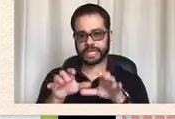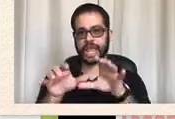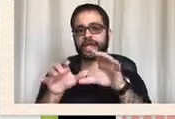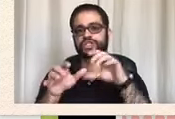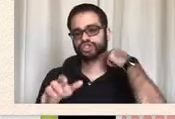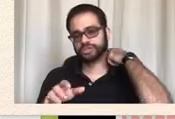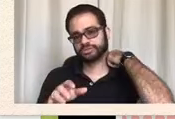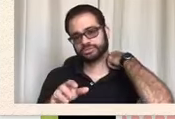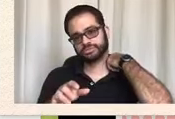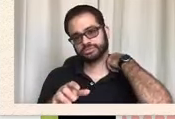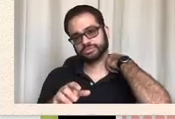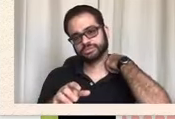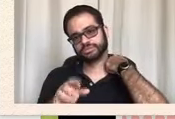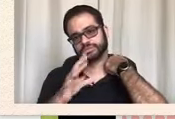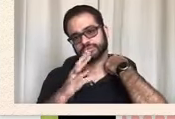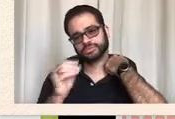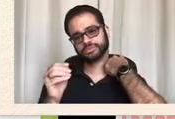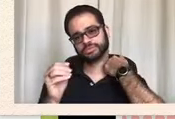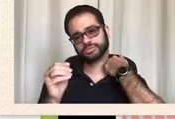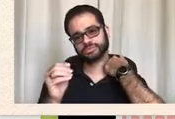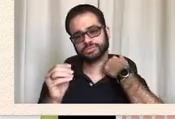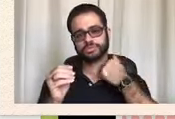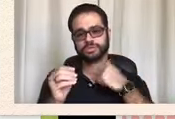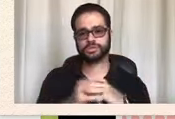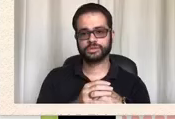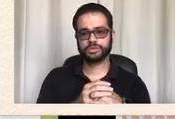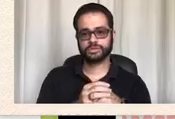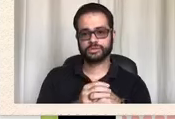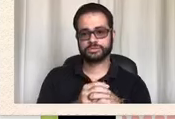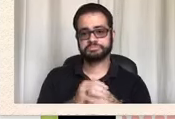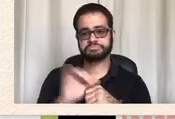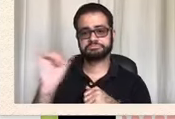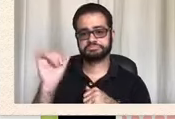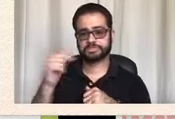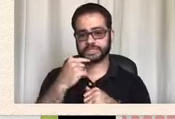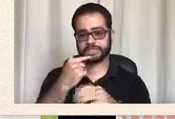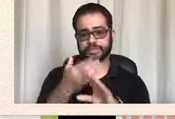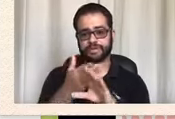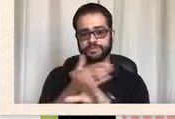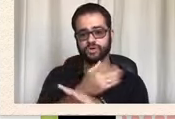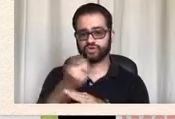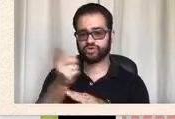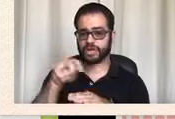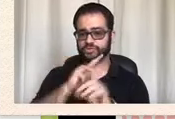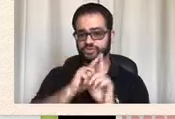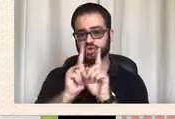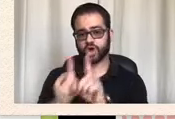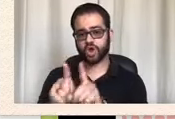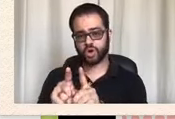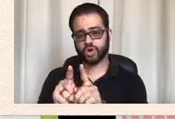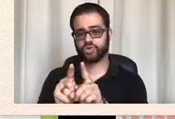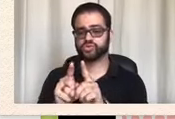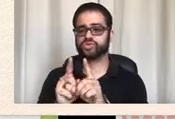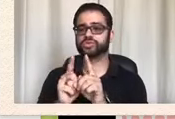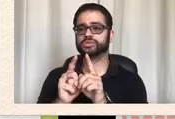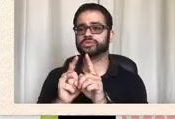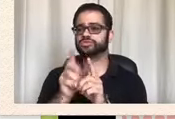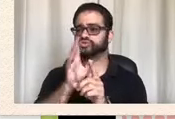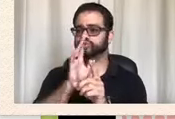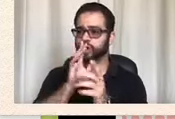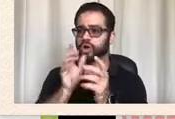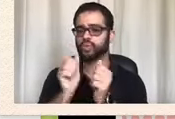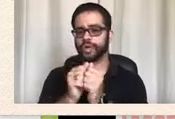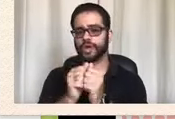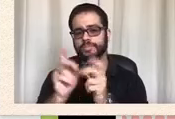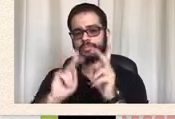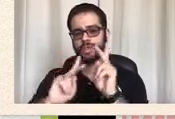Yeah, like I said, you have to go with them, go to people with solutions. You have to be willing to